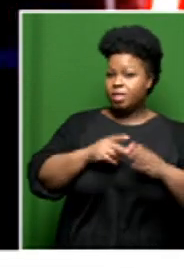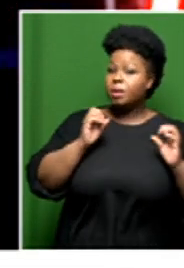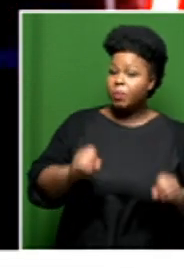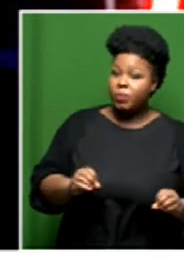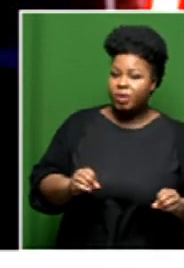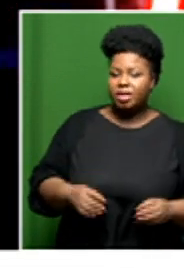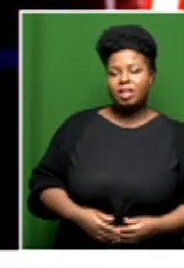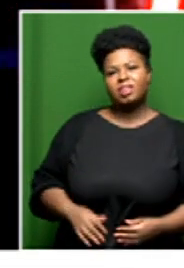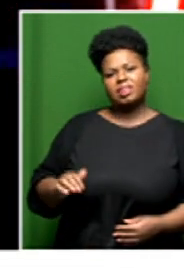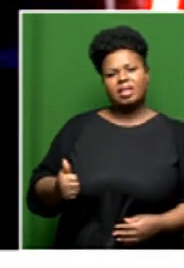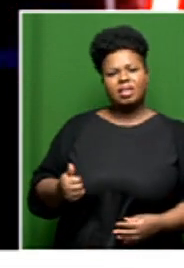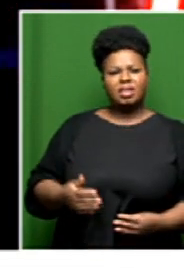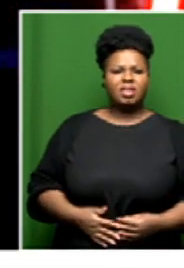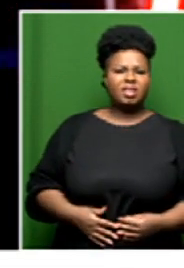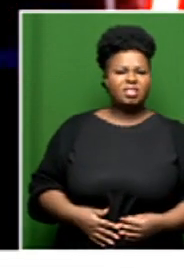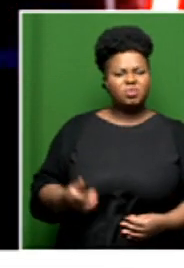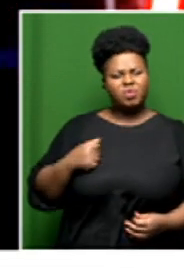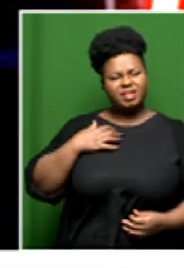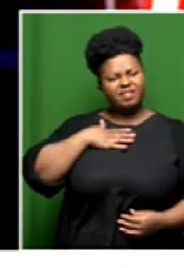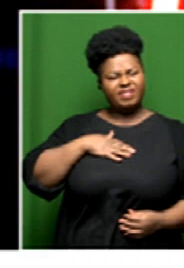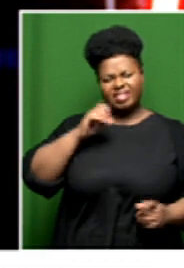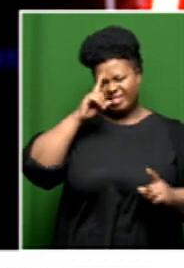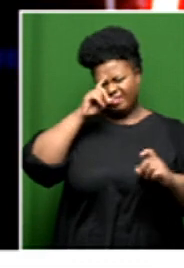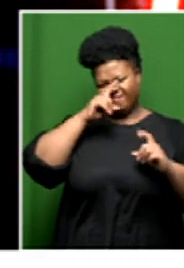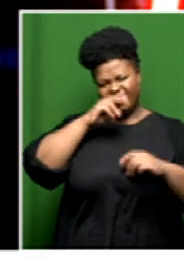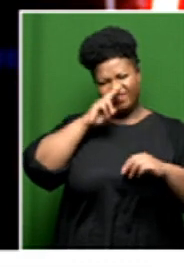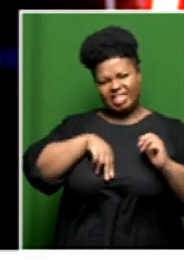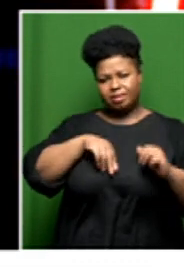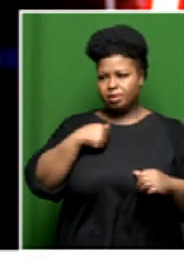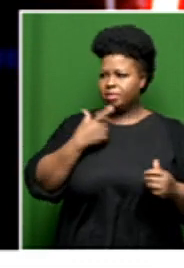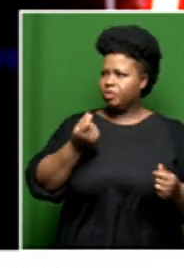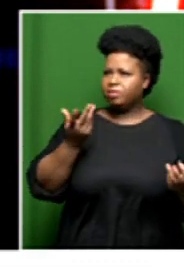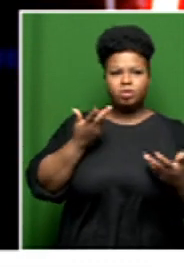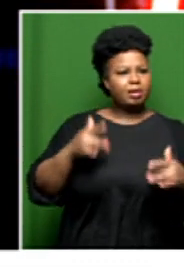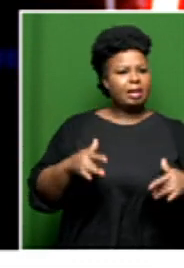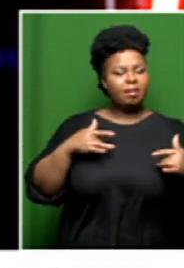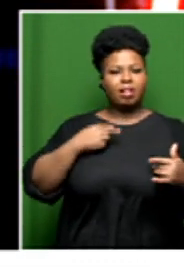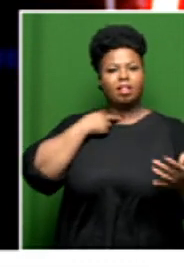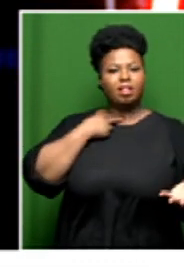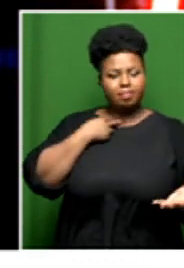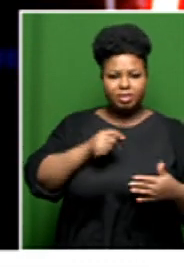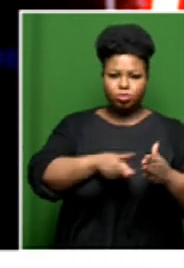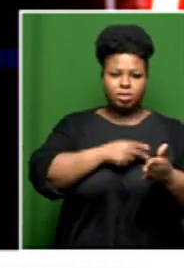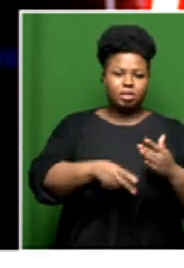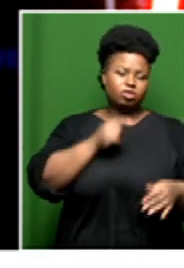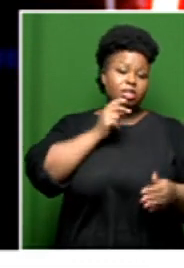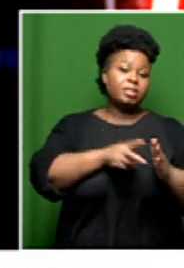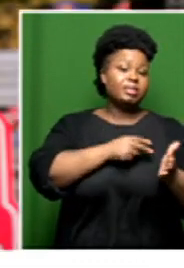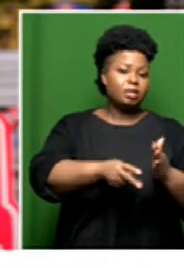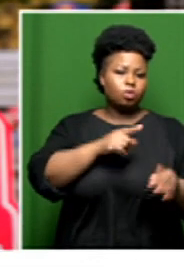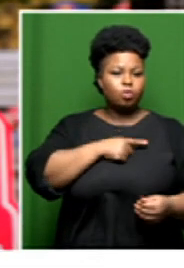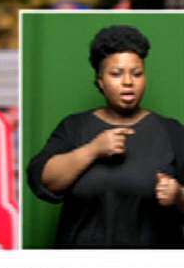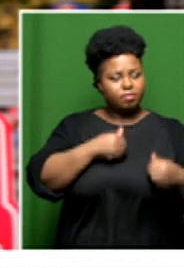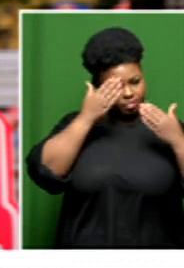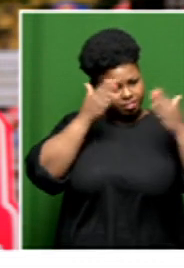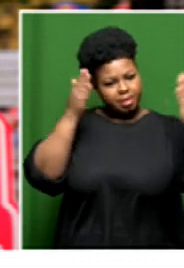dance, I'd go into this weird space where it's like, what am I doing with my life? Dance has not only just been dance. It has